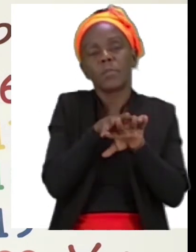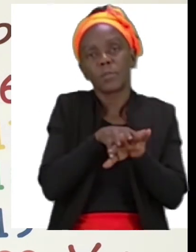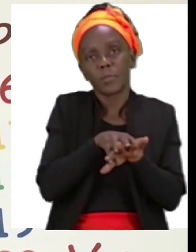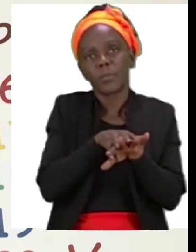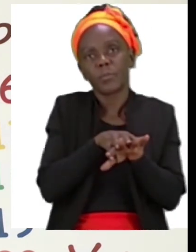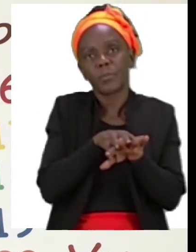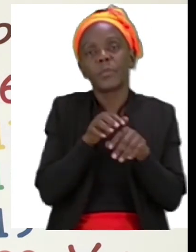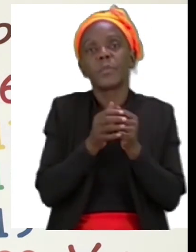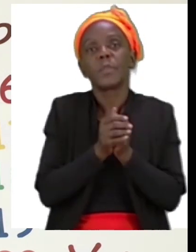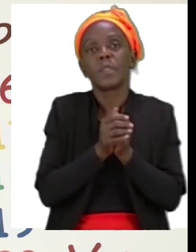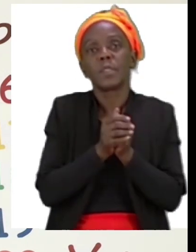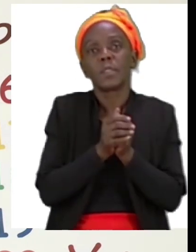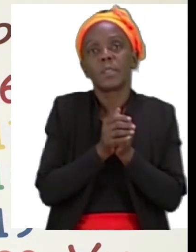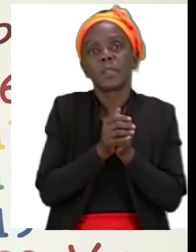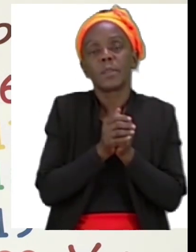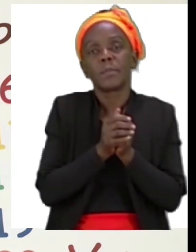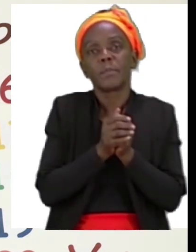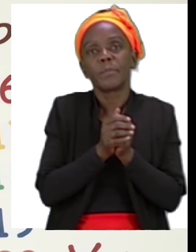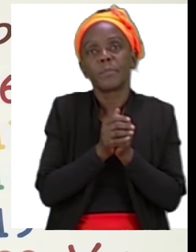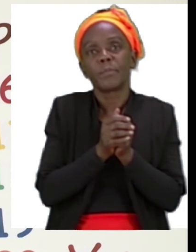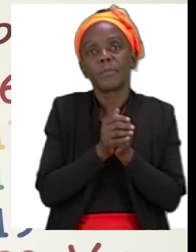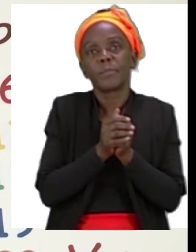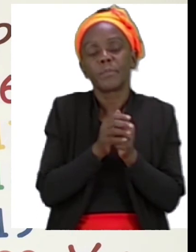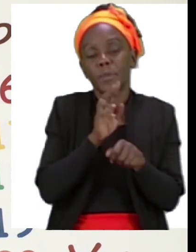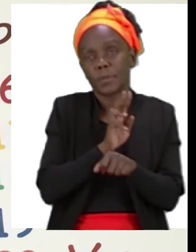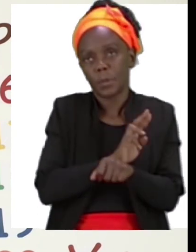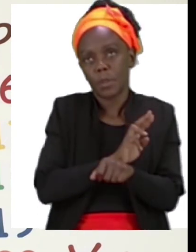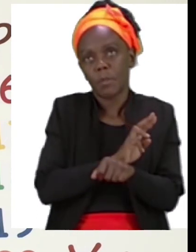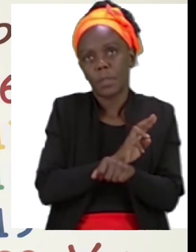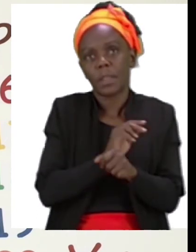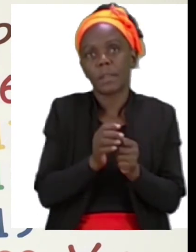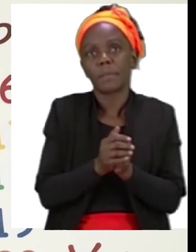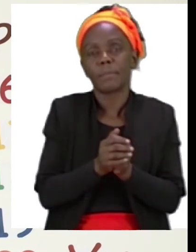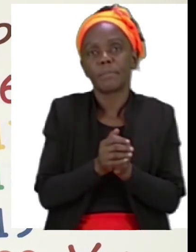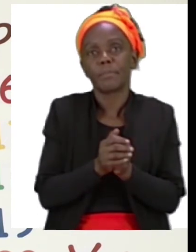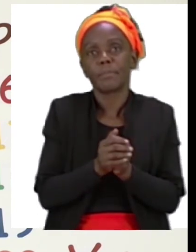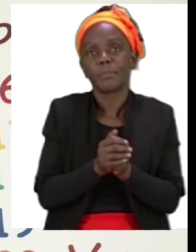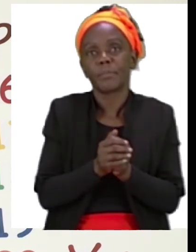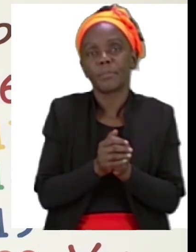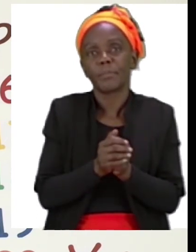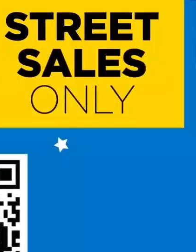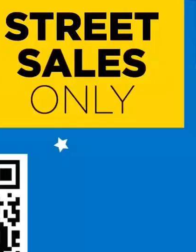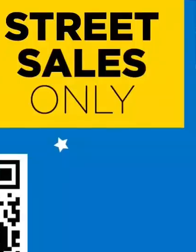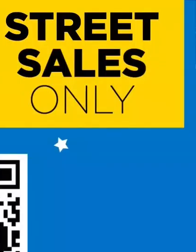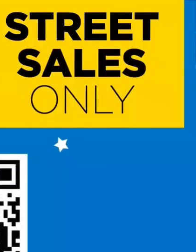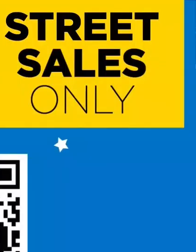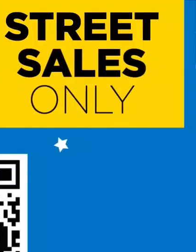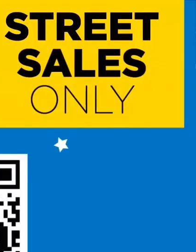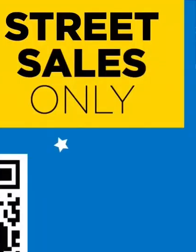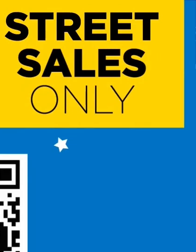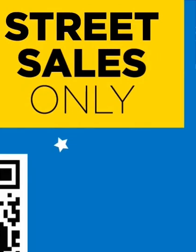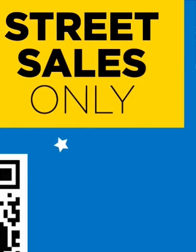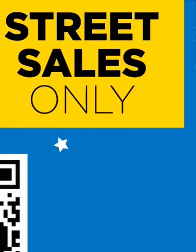which colors belong to which shapes, and I'll see you when you are done after the advert break.